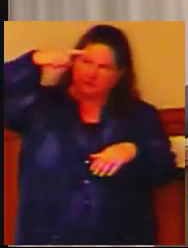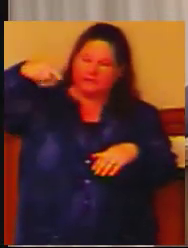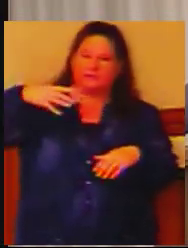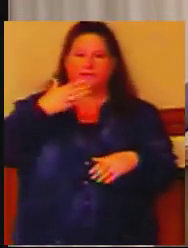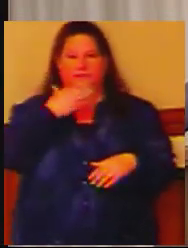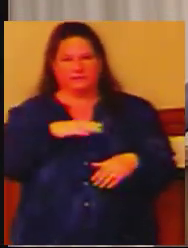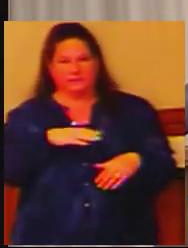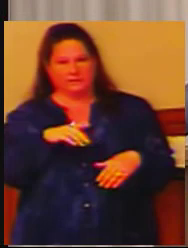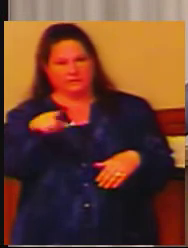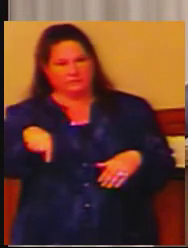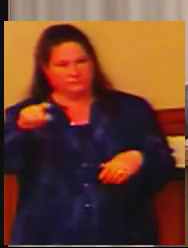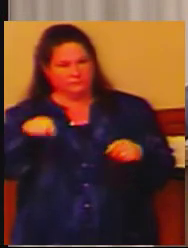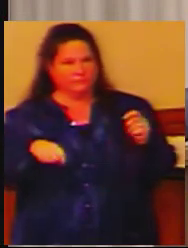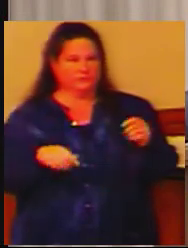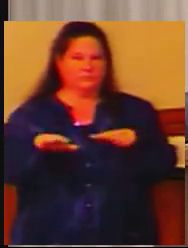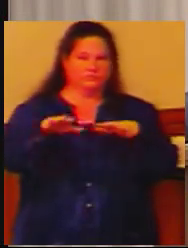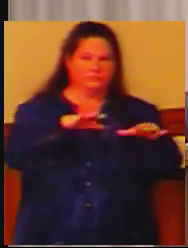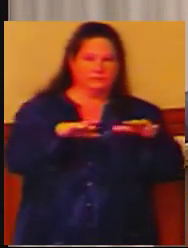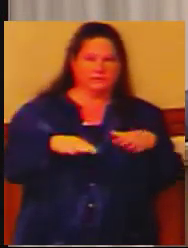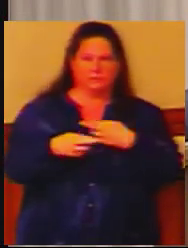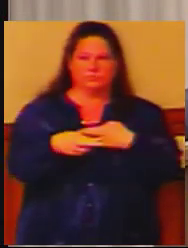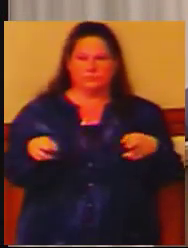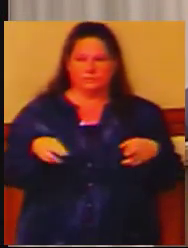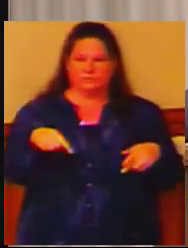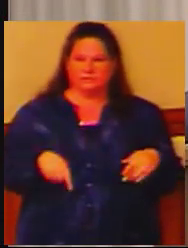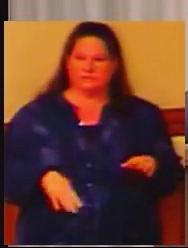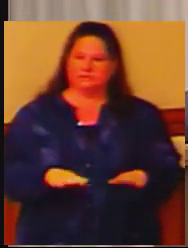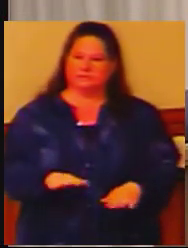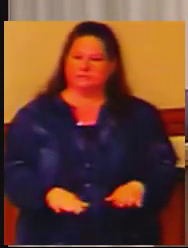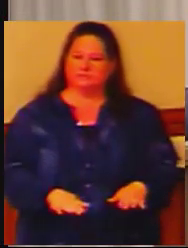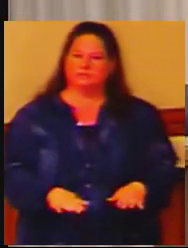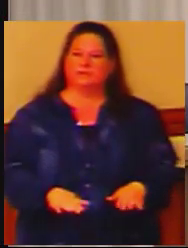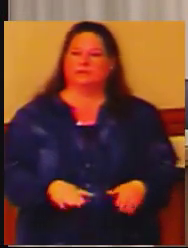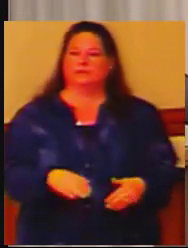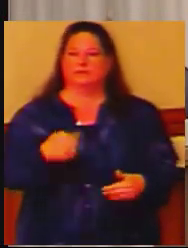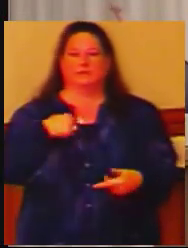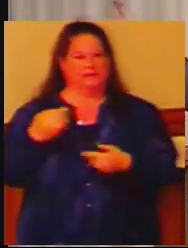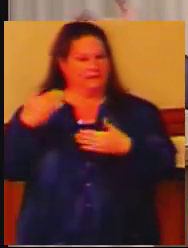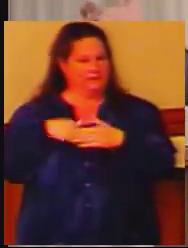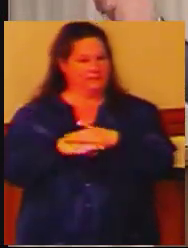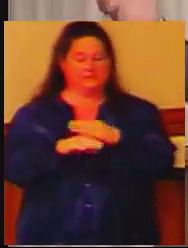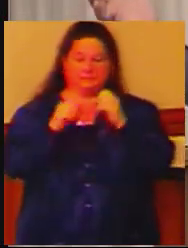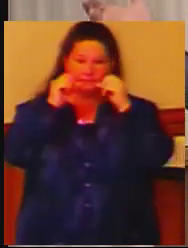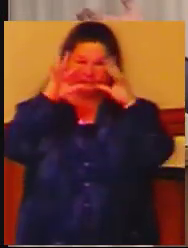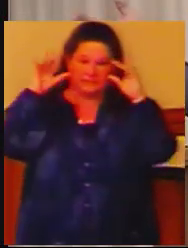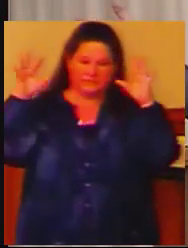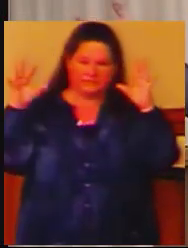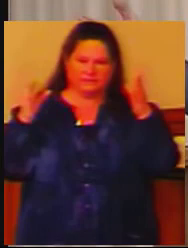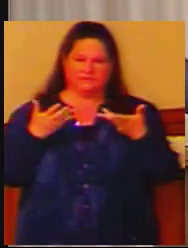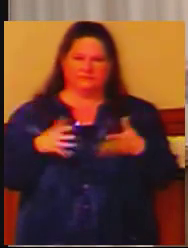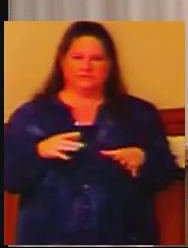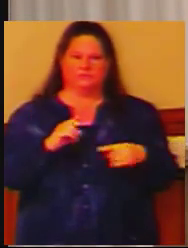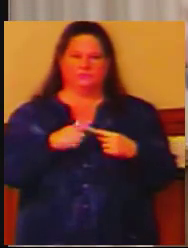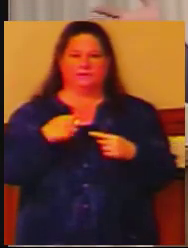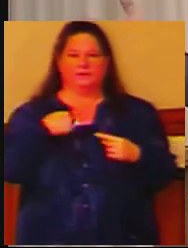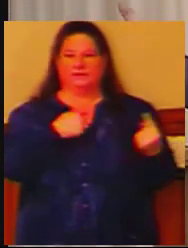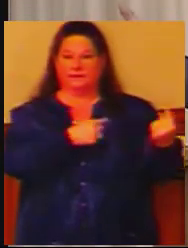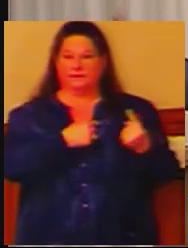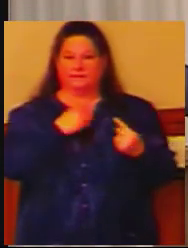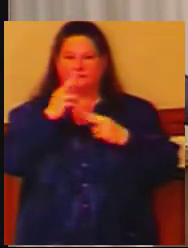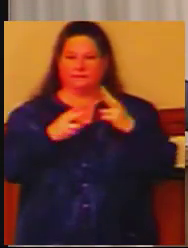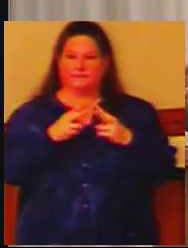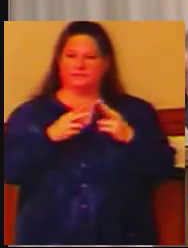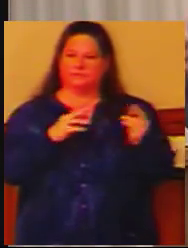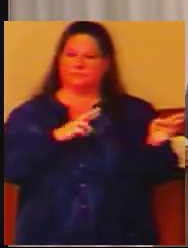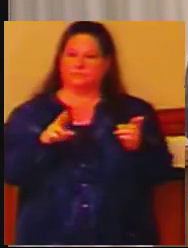the boiler, straightening out the rooms downstairs, all this stuff. I come in, it's magically done every time I come to visit. Everything's ready